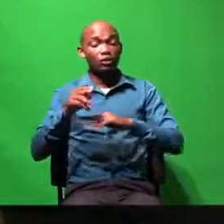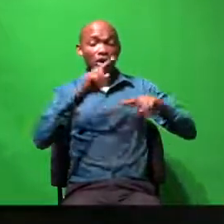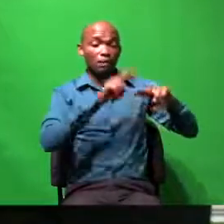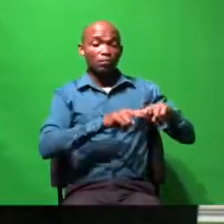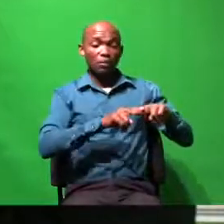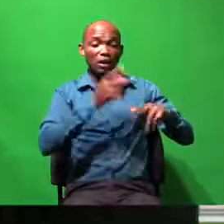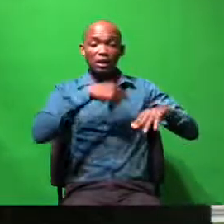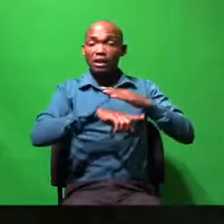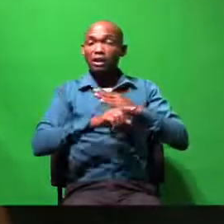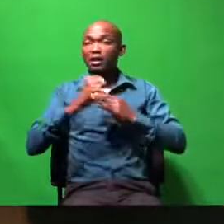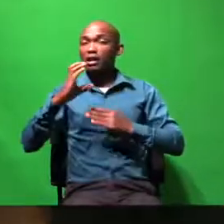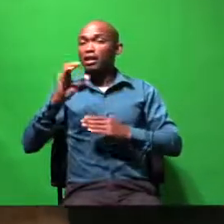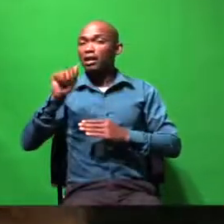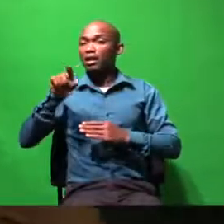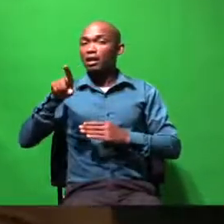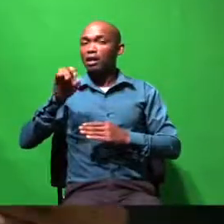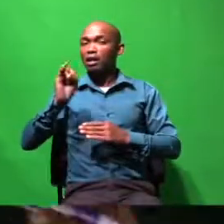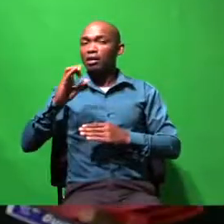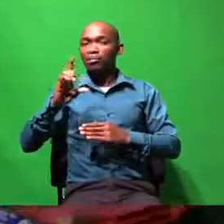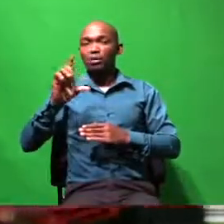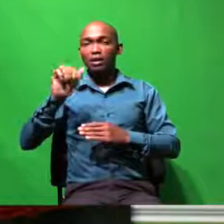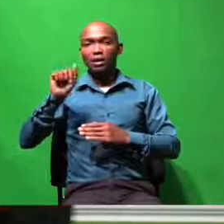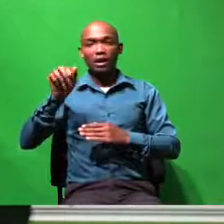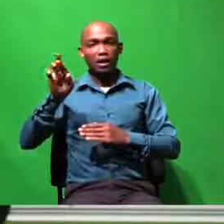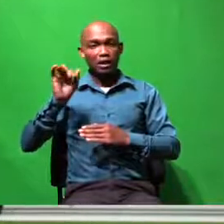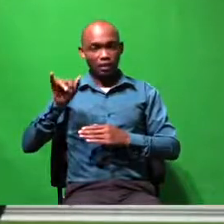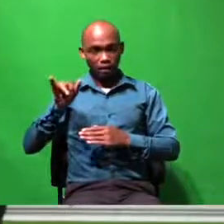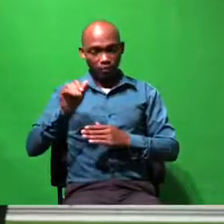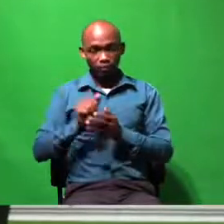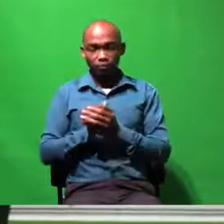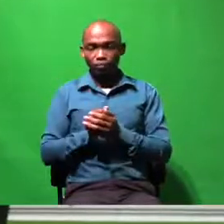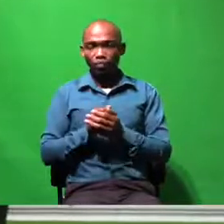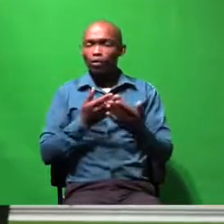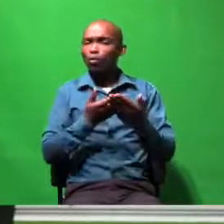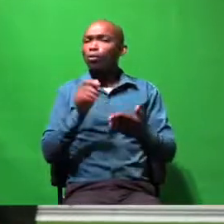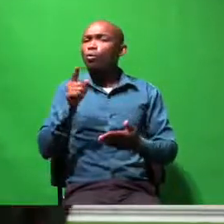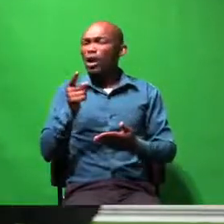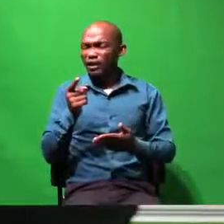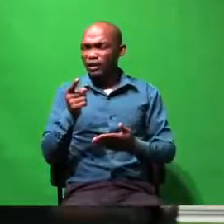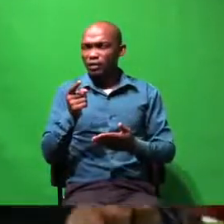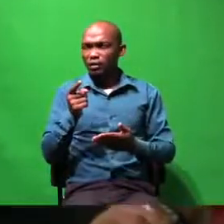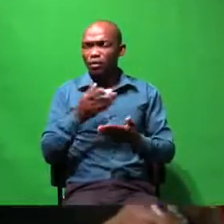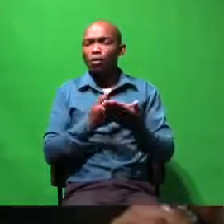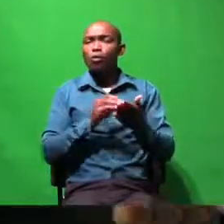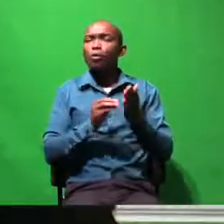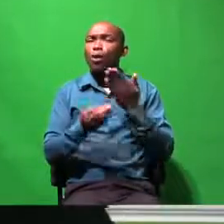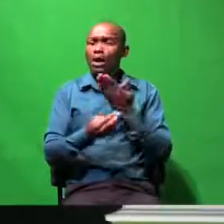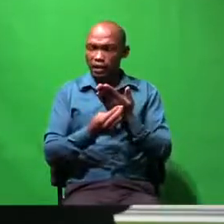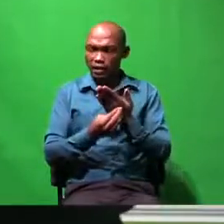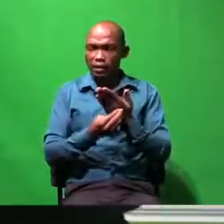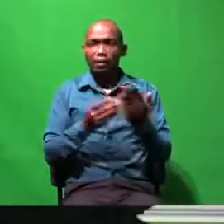within the blood capillaries. Why? Can you tell us why? Ali, can you try?